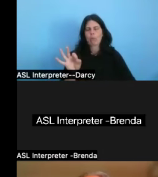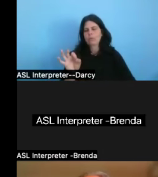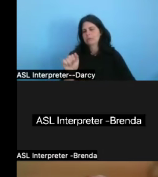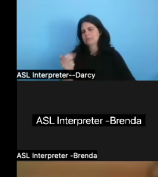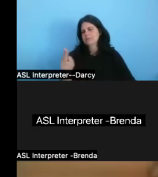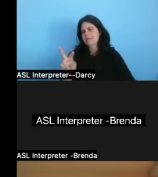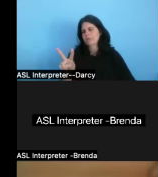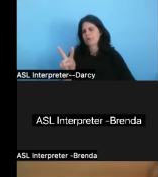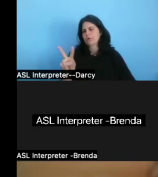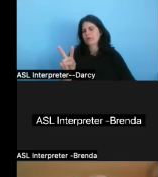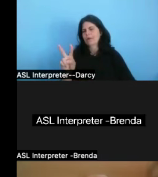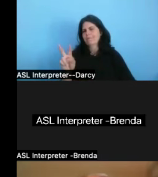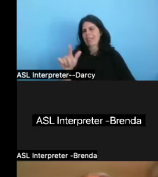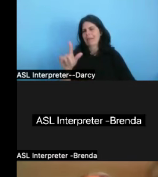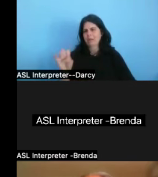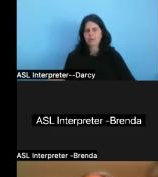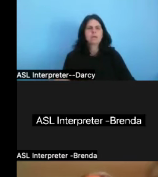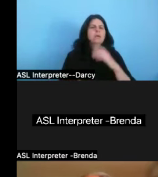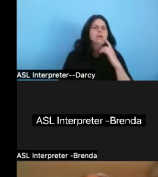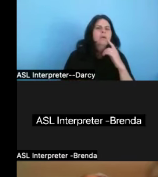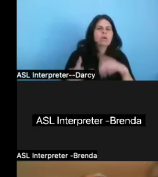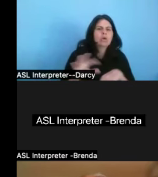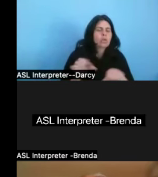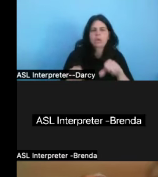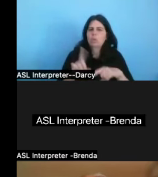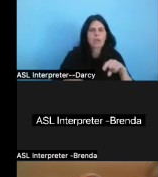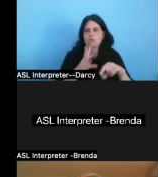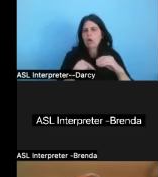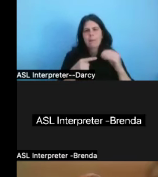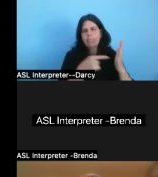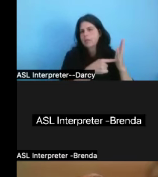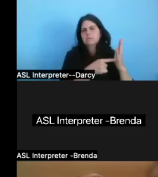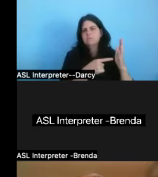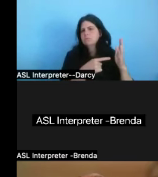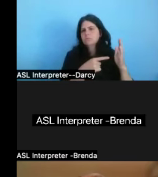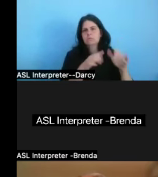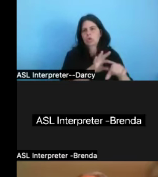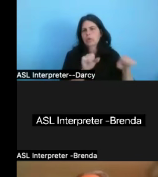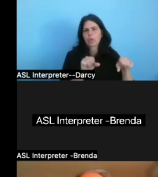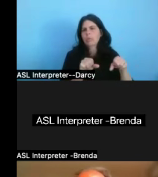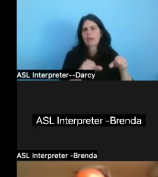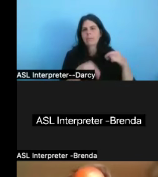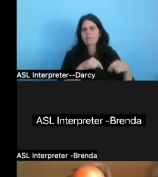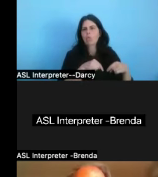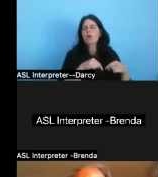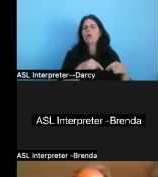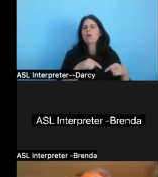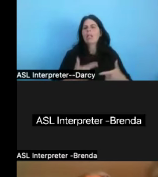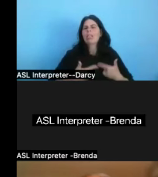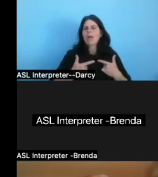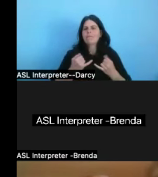So you can't talk about the 1971 San Fernando earthquake without actually going through the history of lifeline earthquake